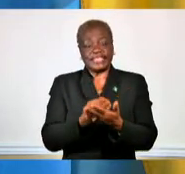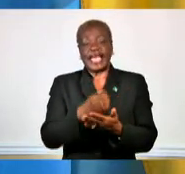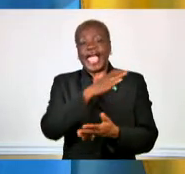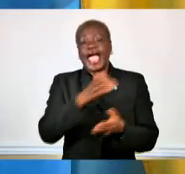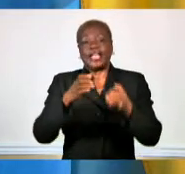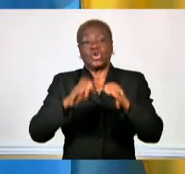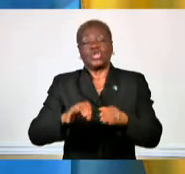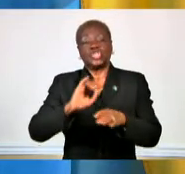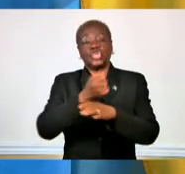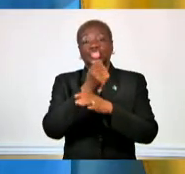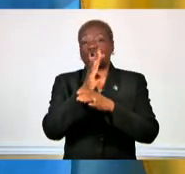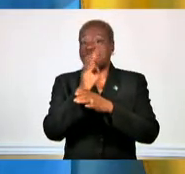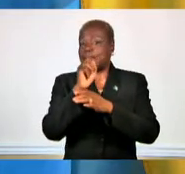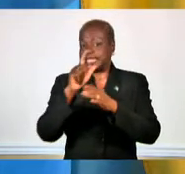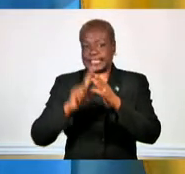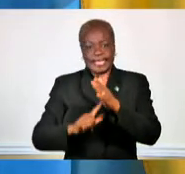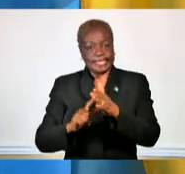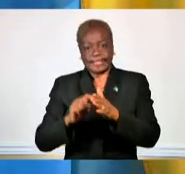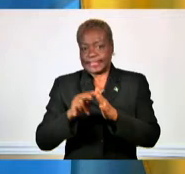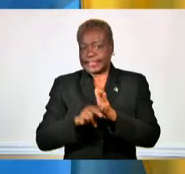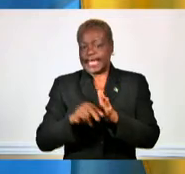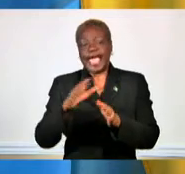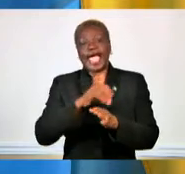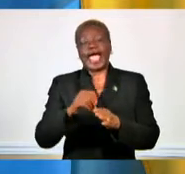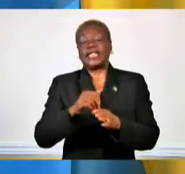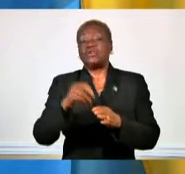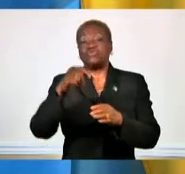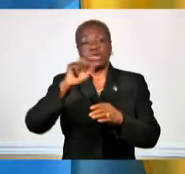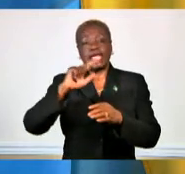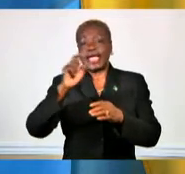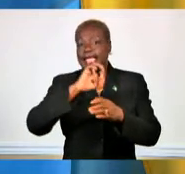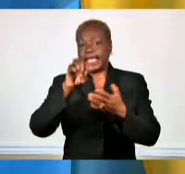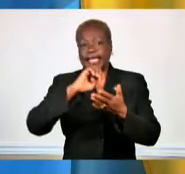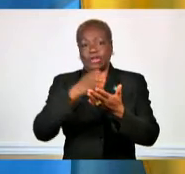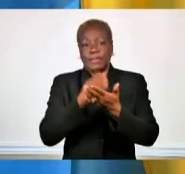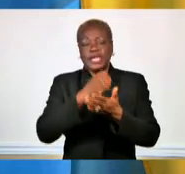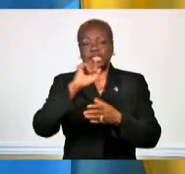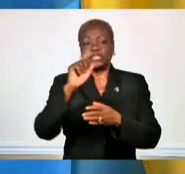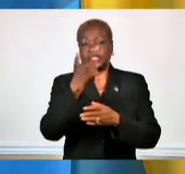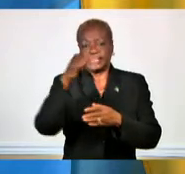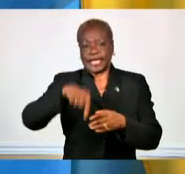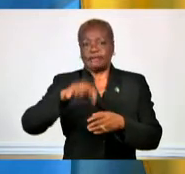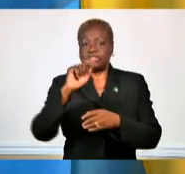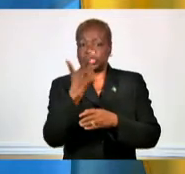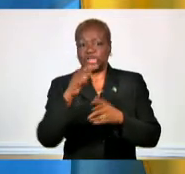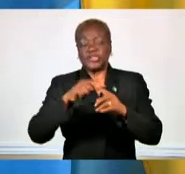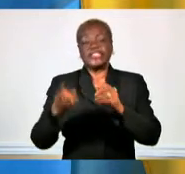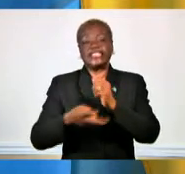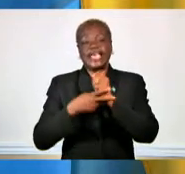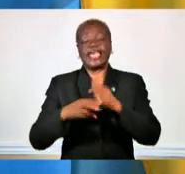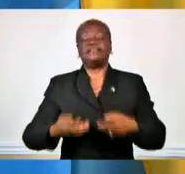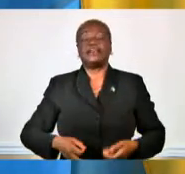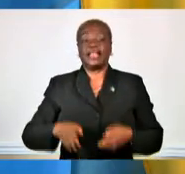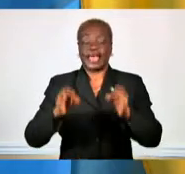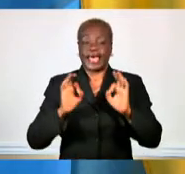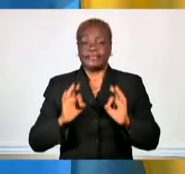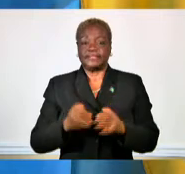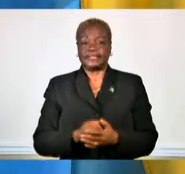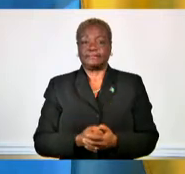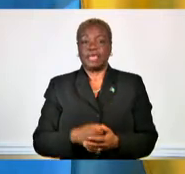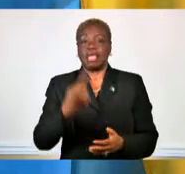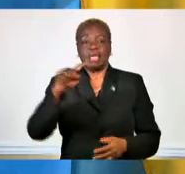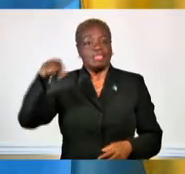cause joblessness and recession in order to save lives. The